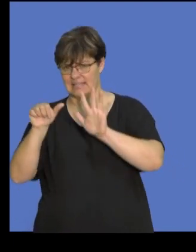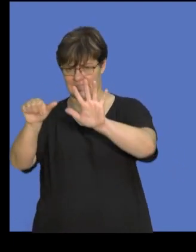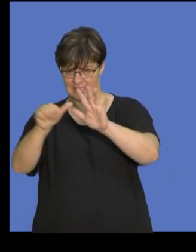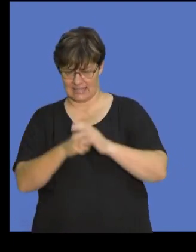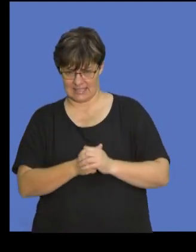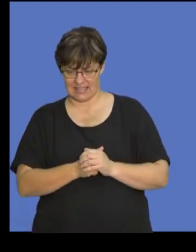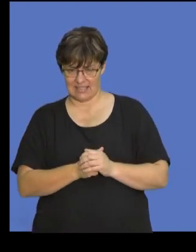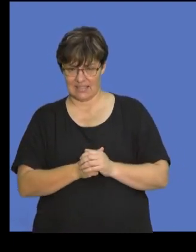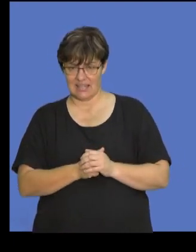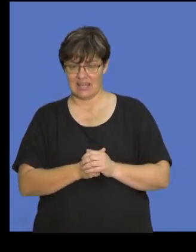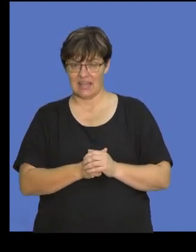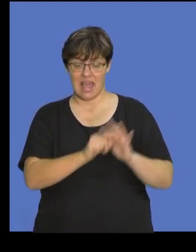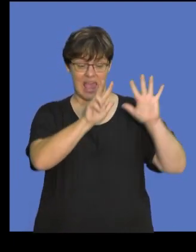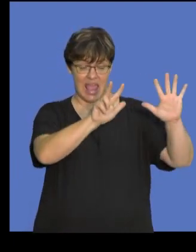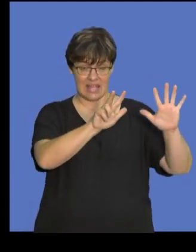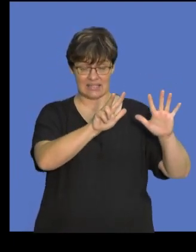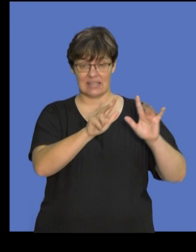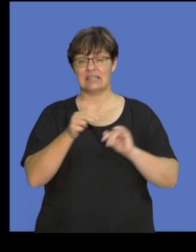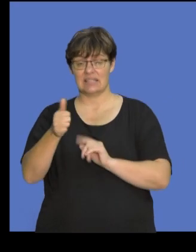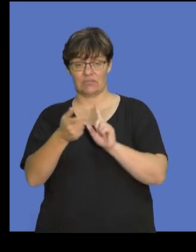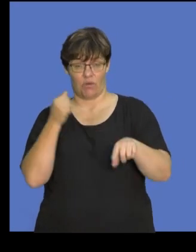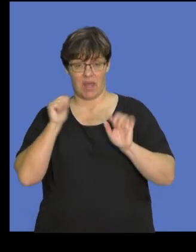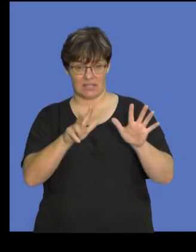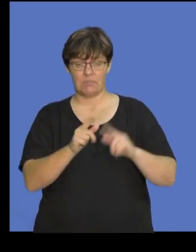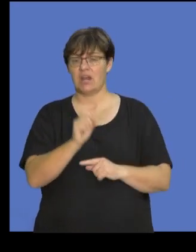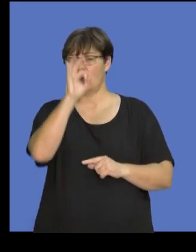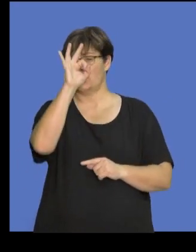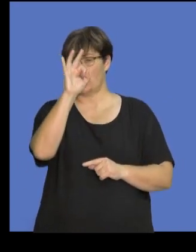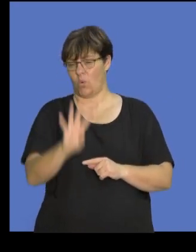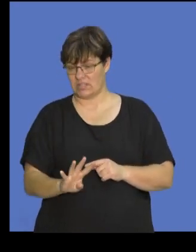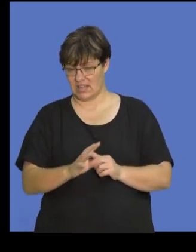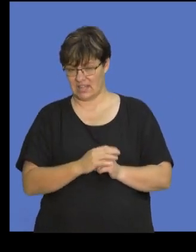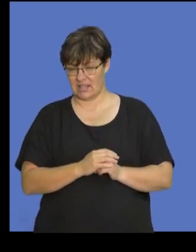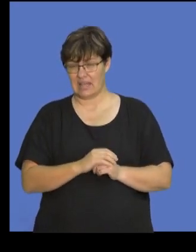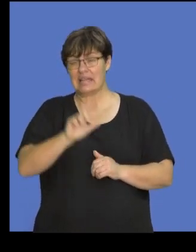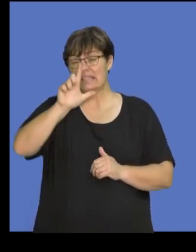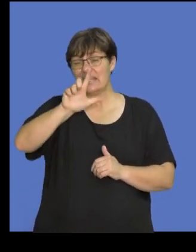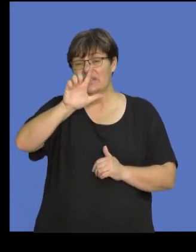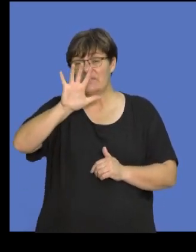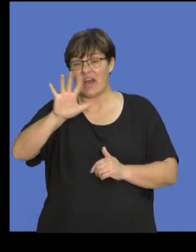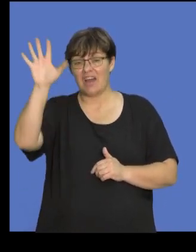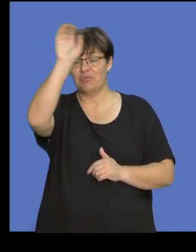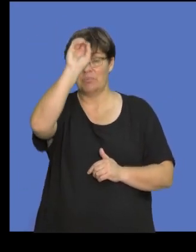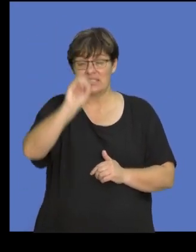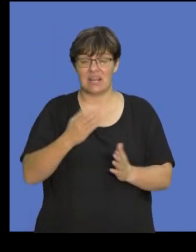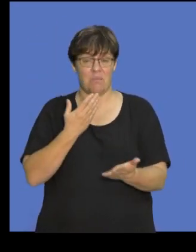The number of black socks is 6. So it's 6 out of 8, which is 3/4. So